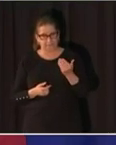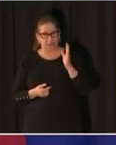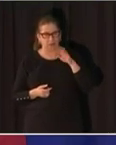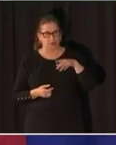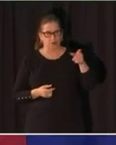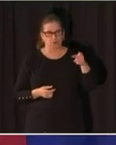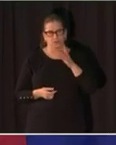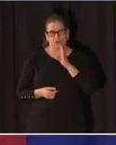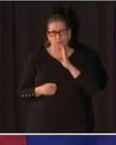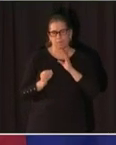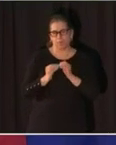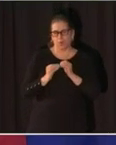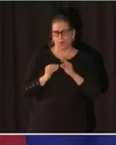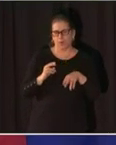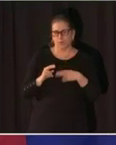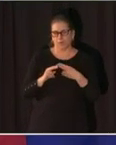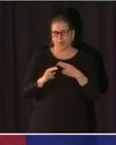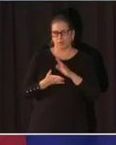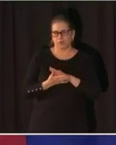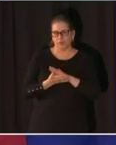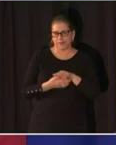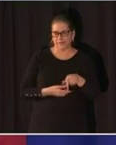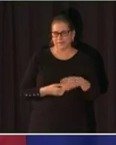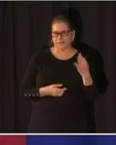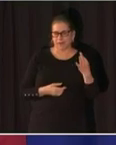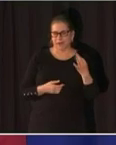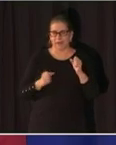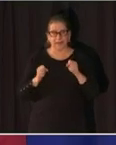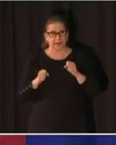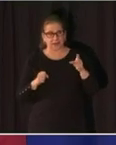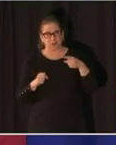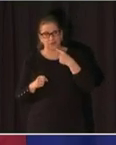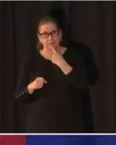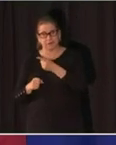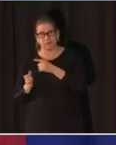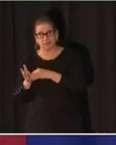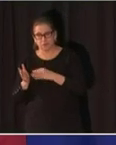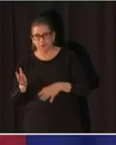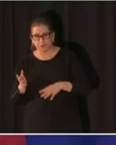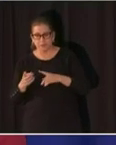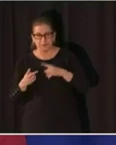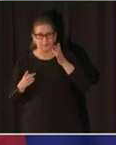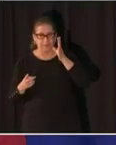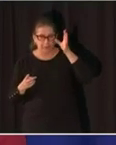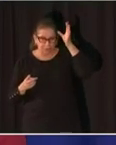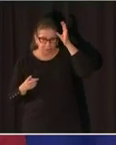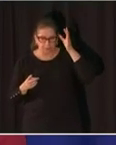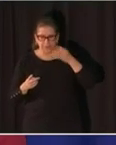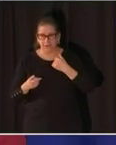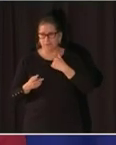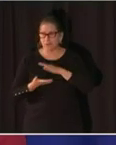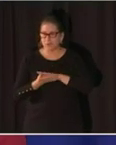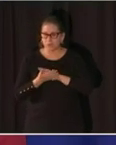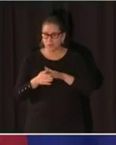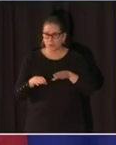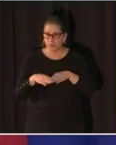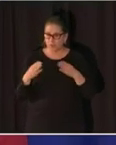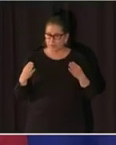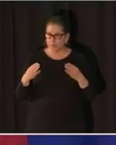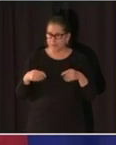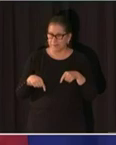any indication to the students or parents if schools will resume this year? I cannot at this stage. As I mentioned